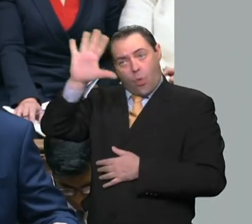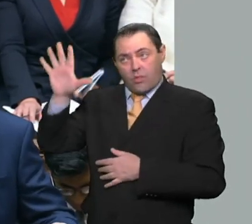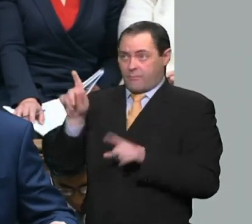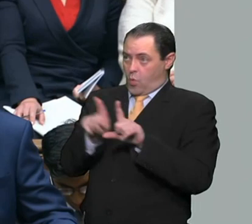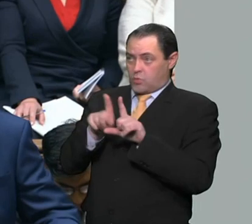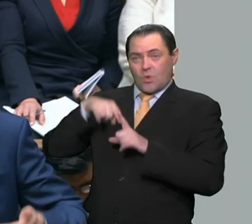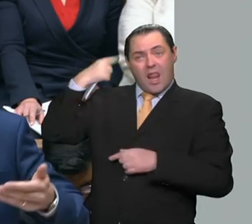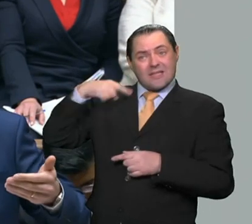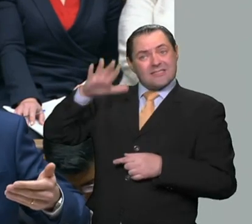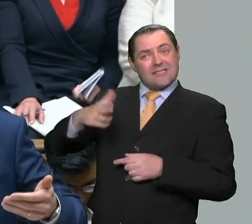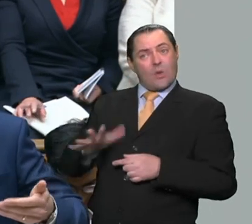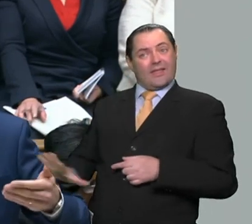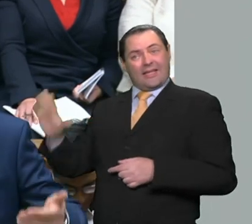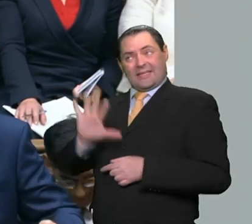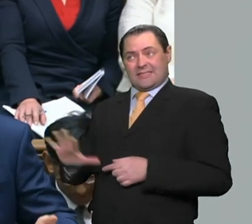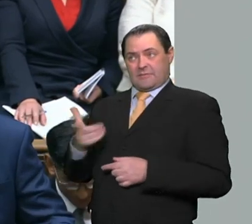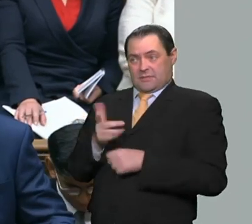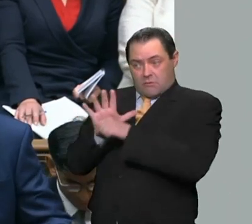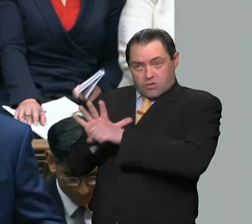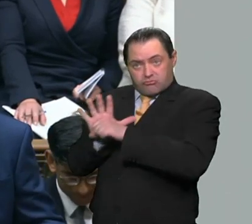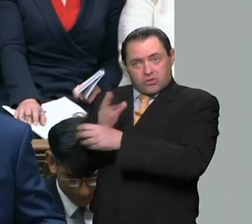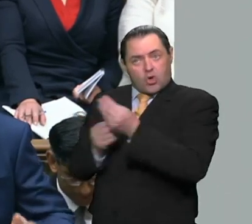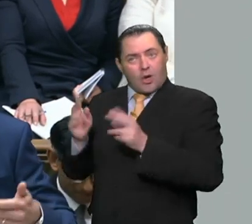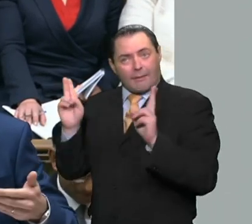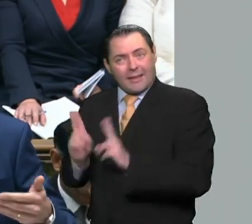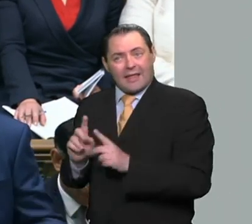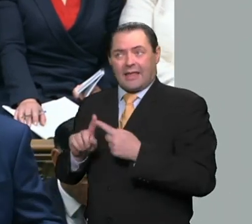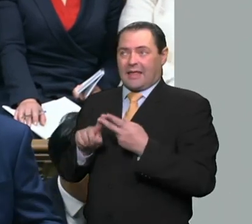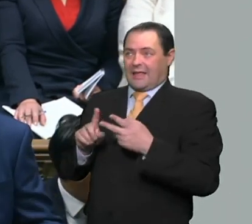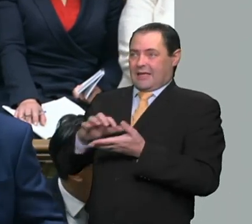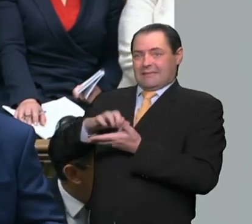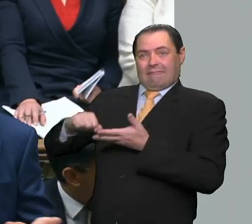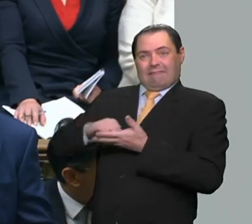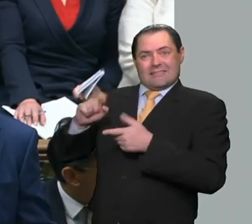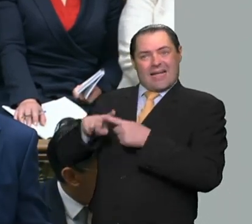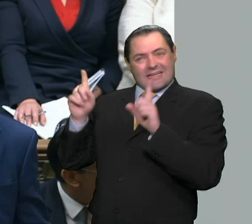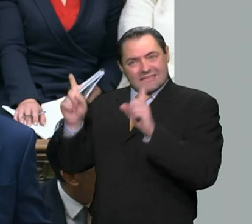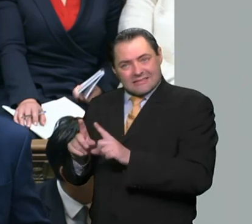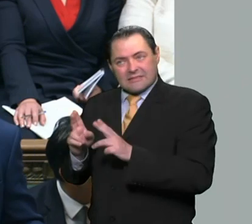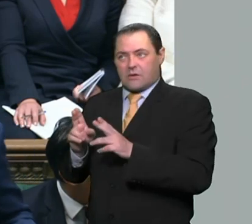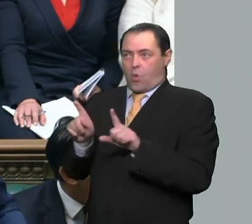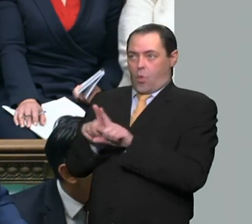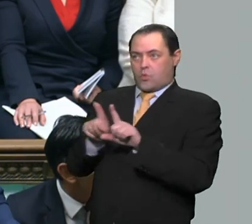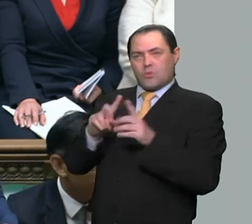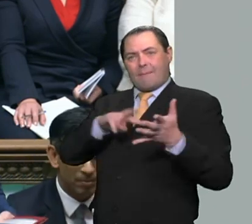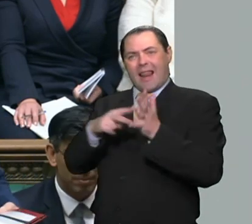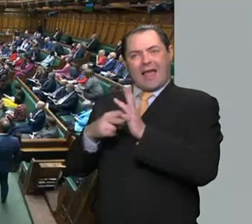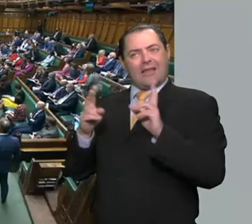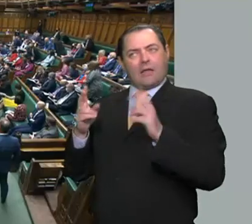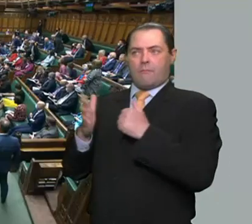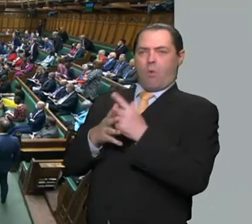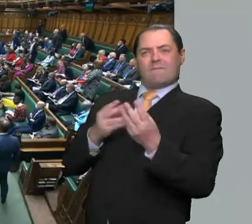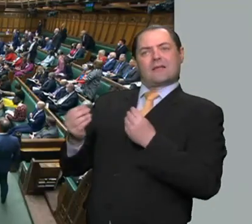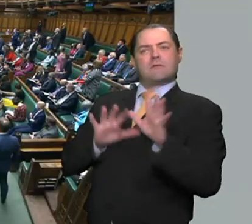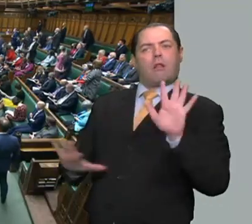London and the South East by easing the pressure on the economy, by easing the pressure on tax revenues, and by easing the pressure on planning. Chris